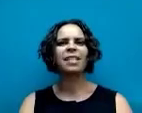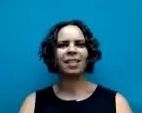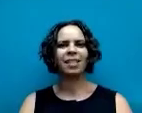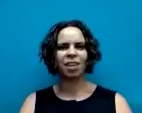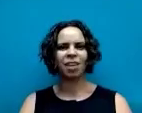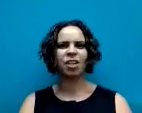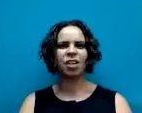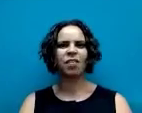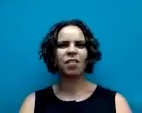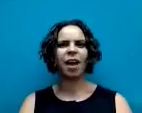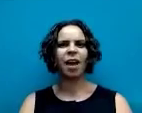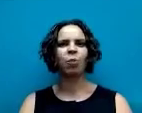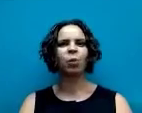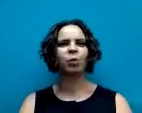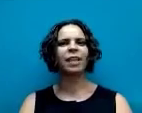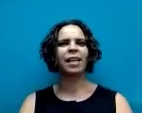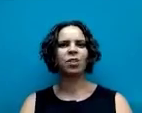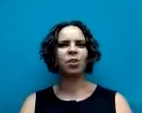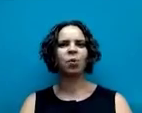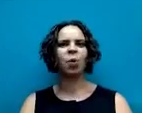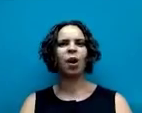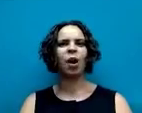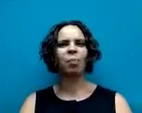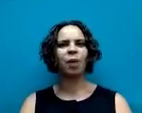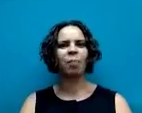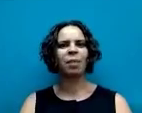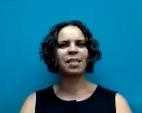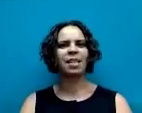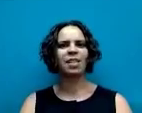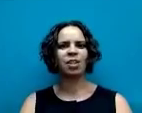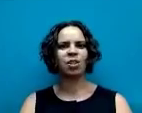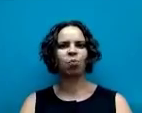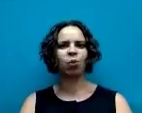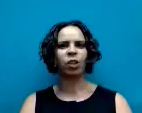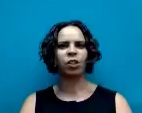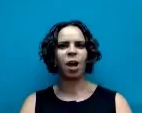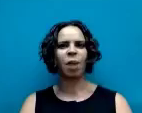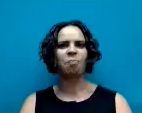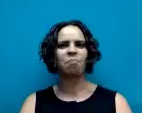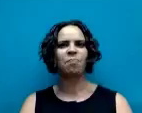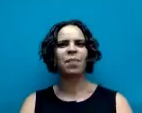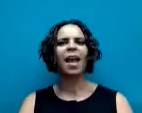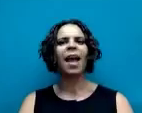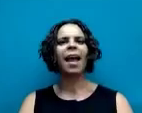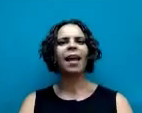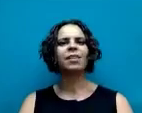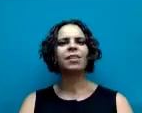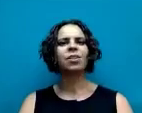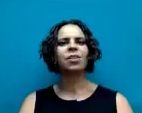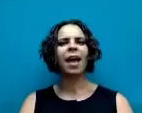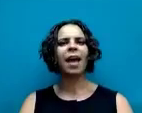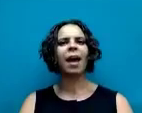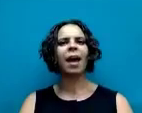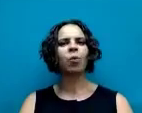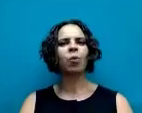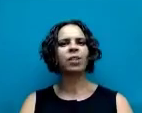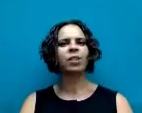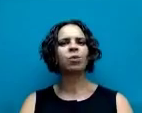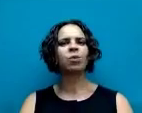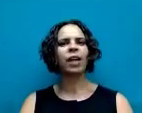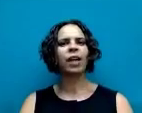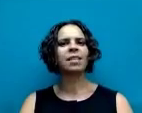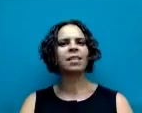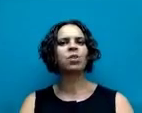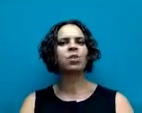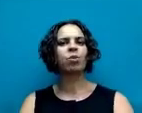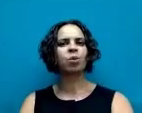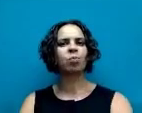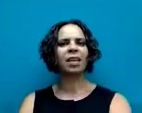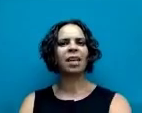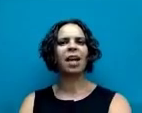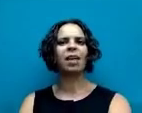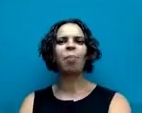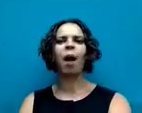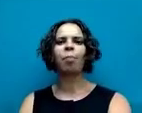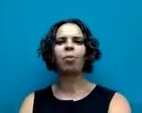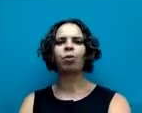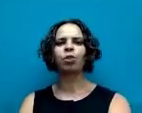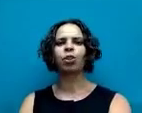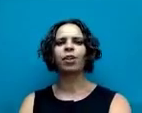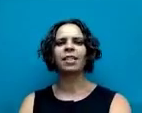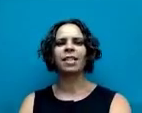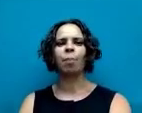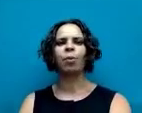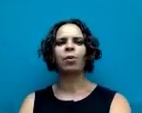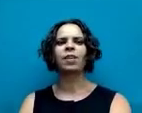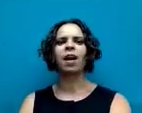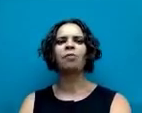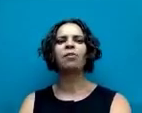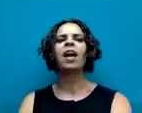a citation that will relate to our upcoming citation workshop. And to do that, I'm going to look at some social media and pop